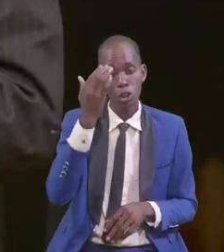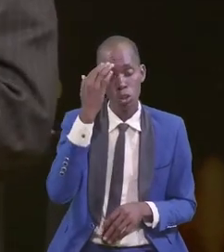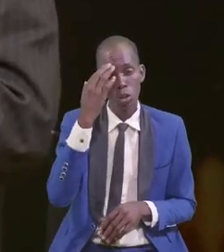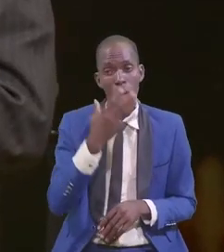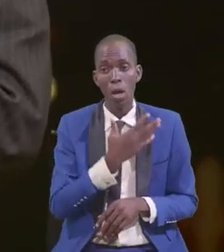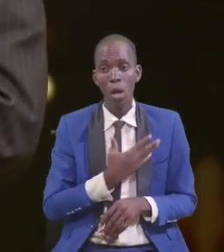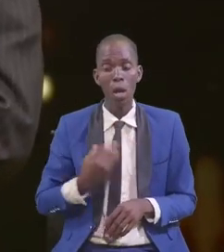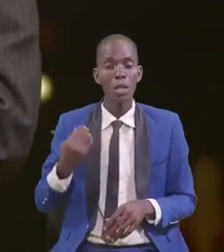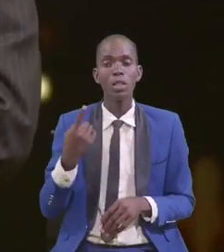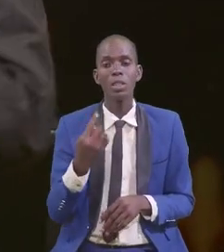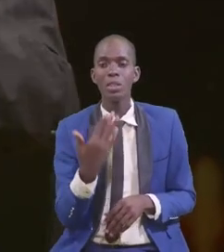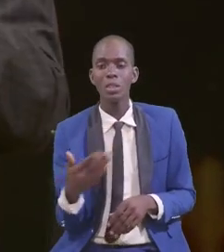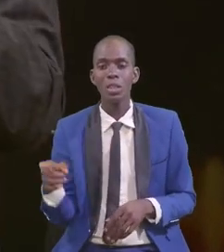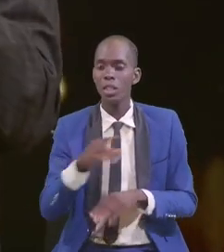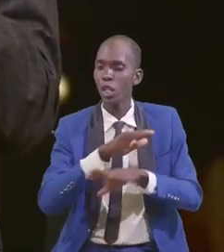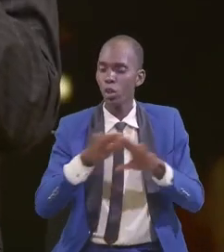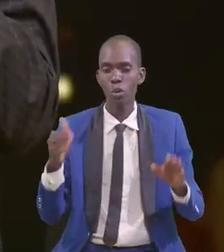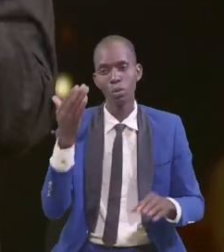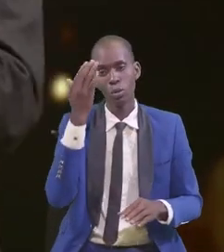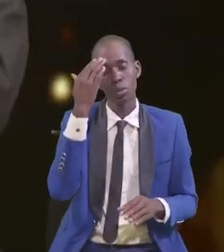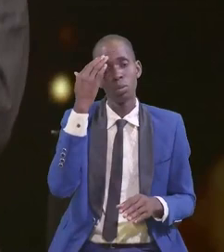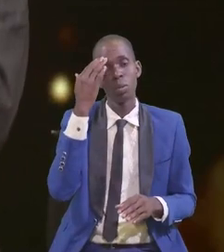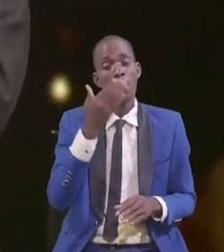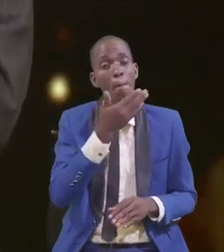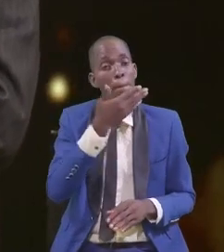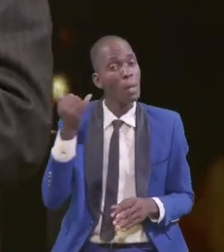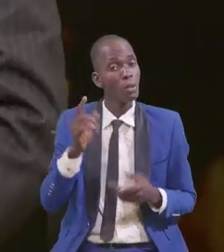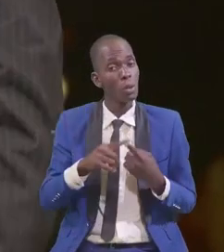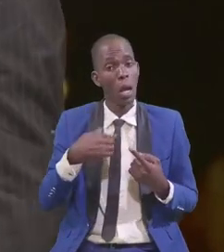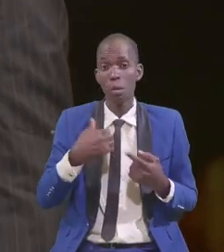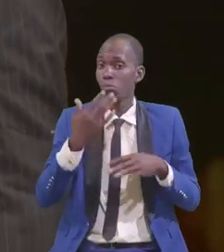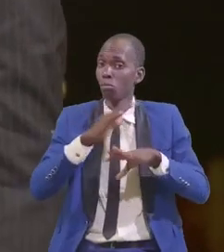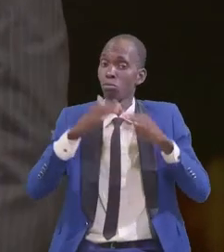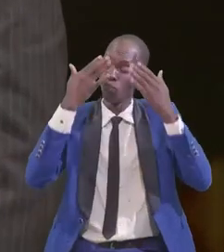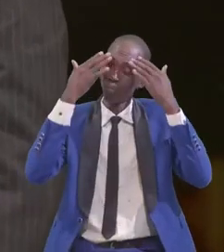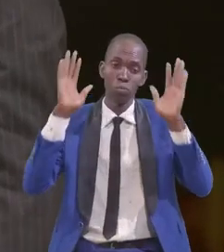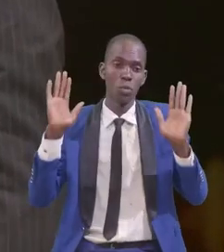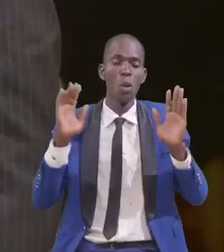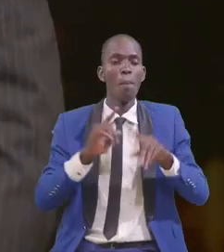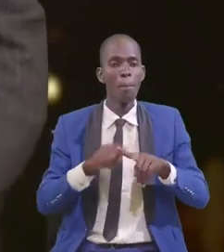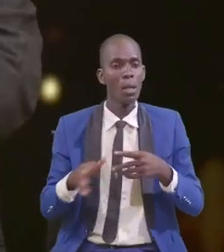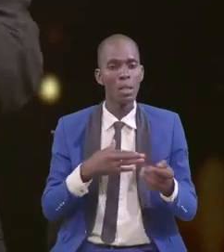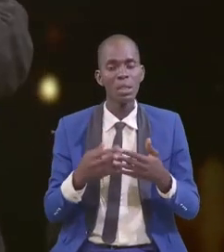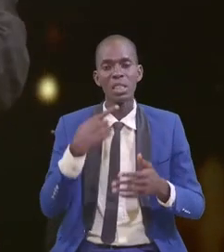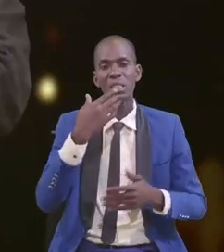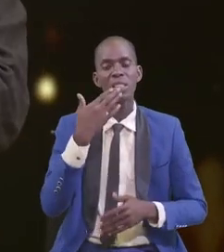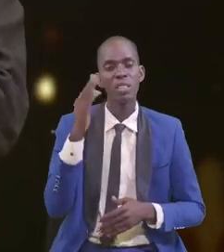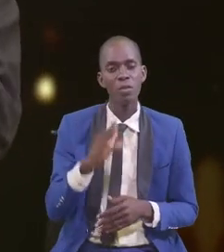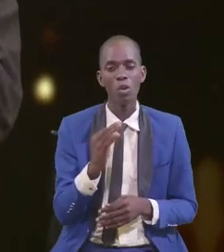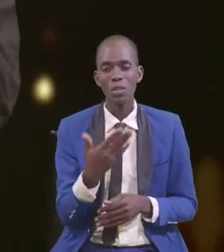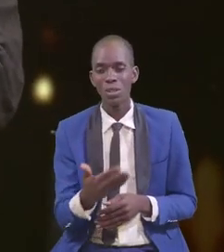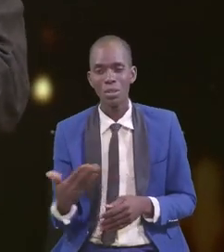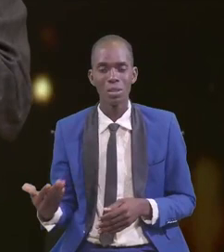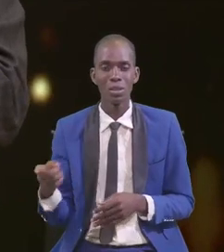ones they don't know, instead of saying, I don't know, they speak evil of those things.